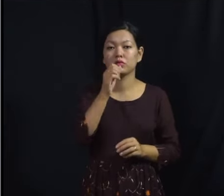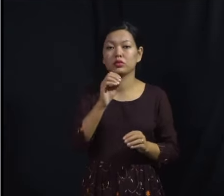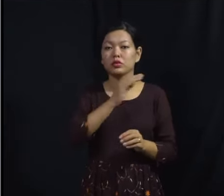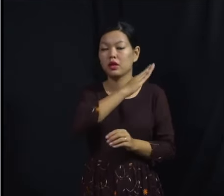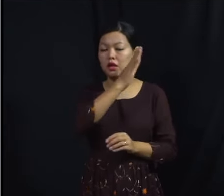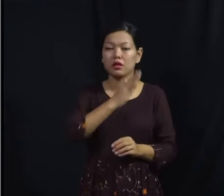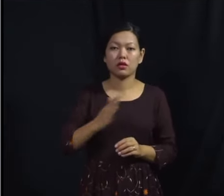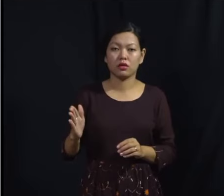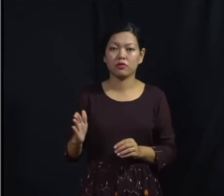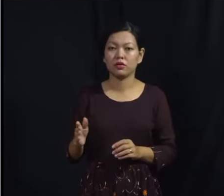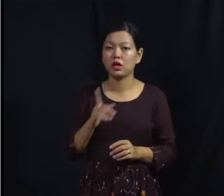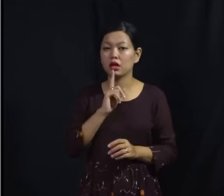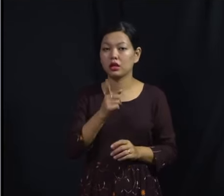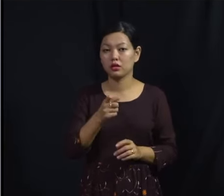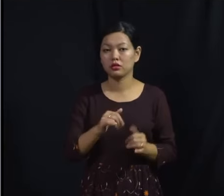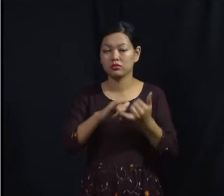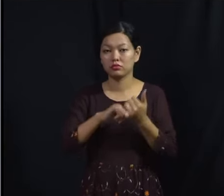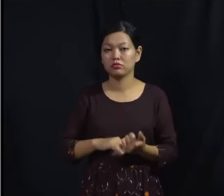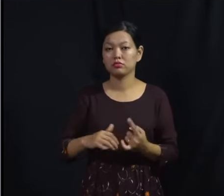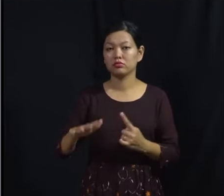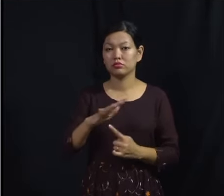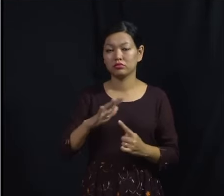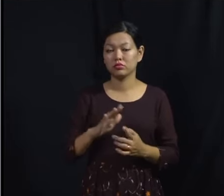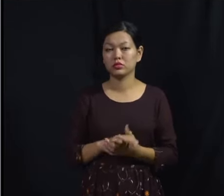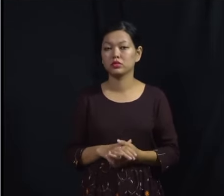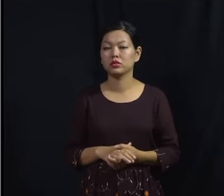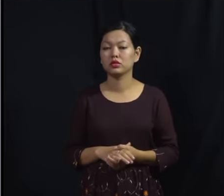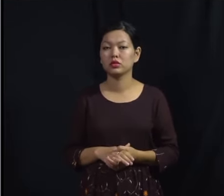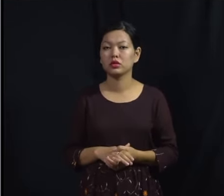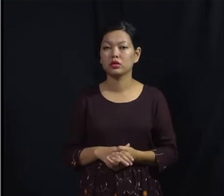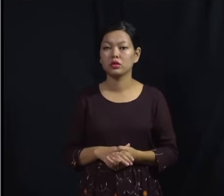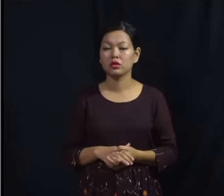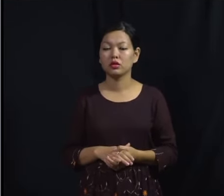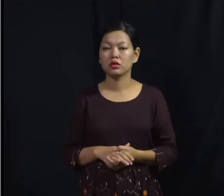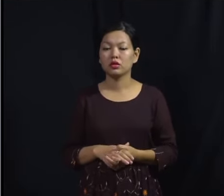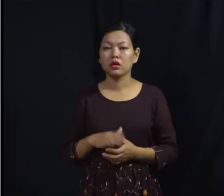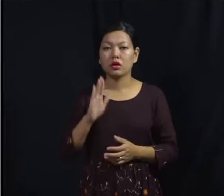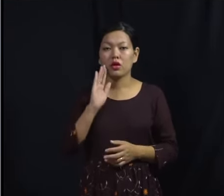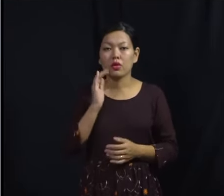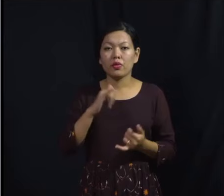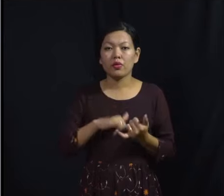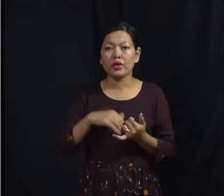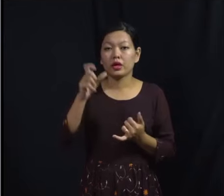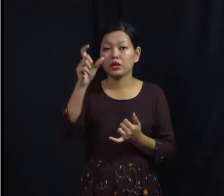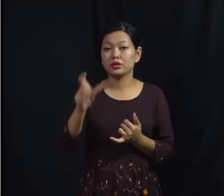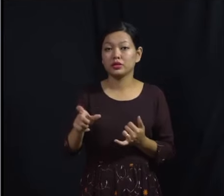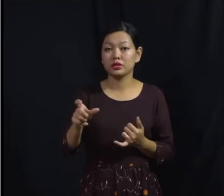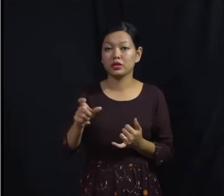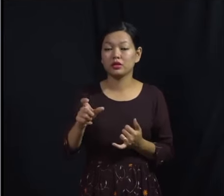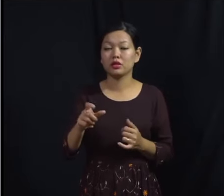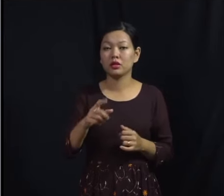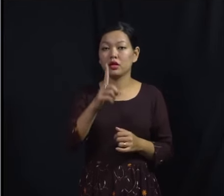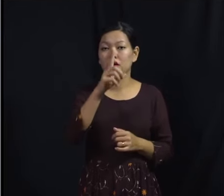to Susan. Wonder why your parents are still educating you. When she was sent to college, people do not understand that